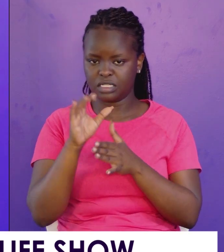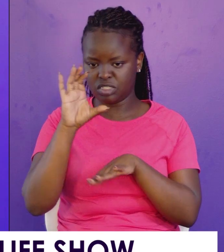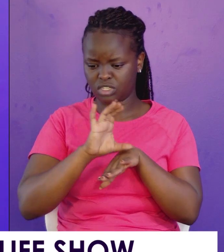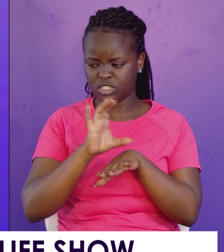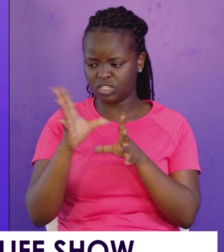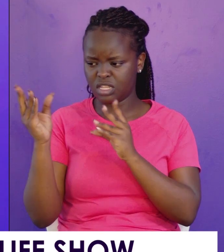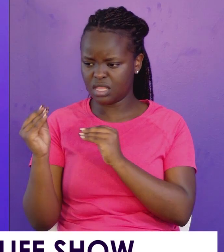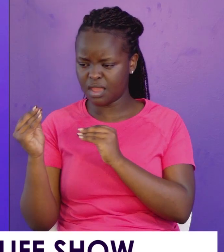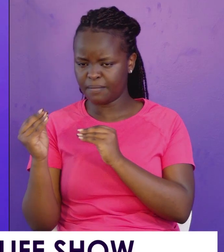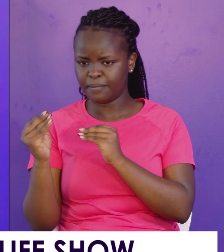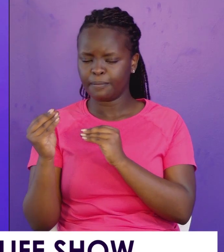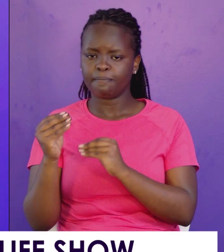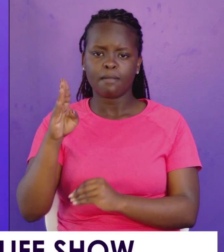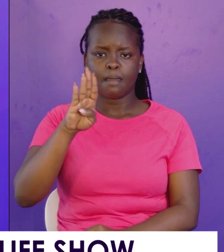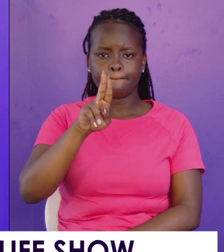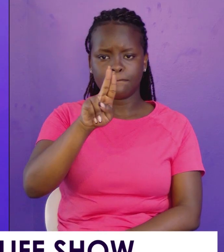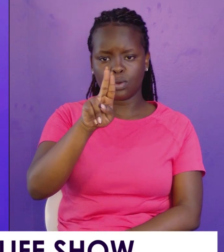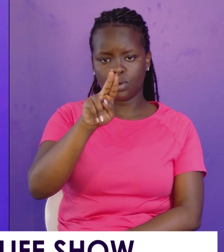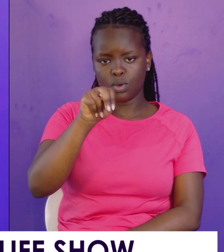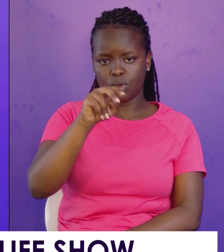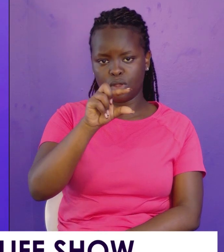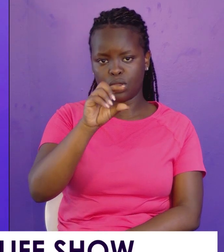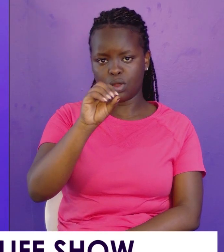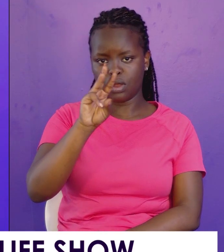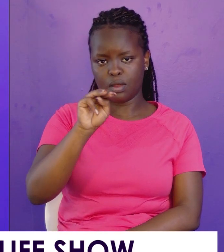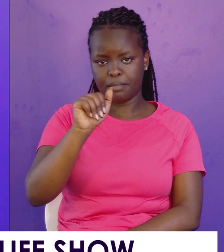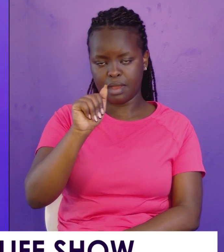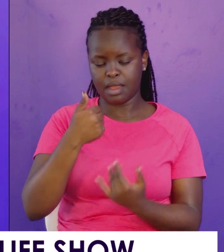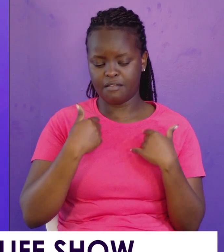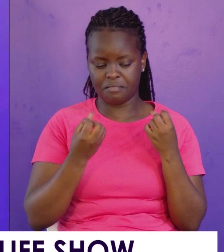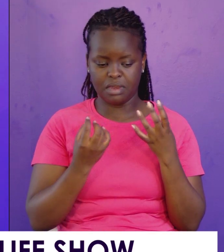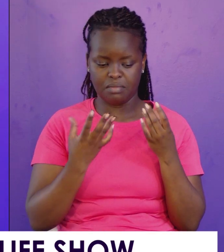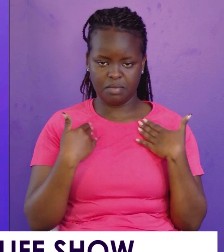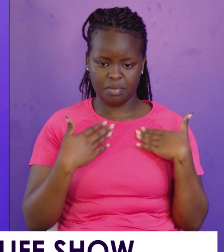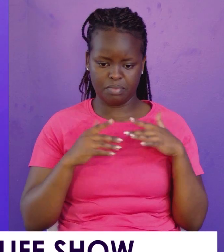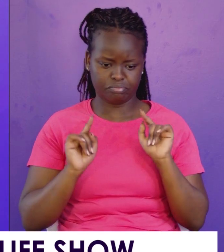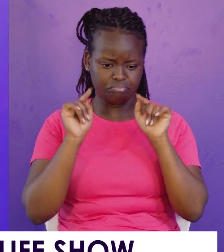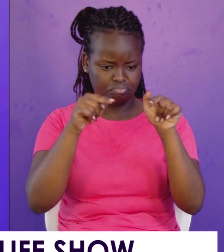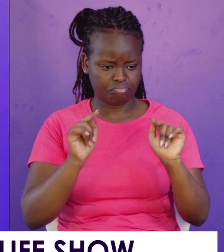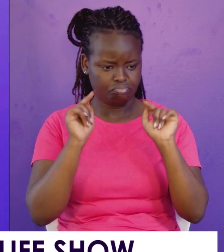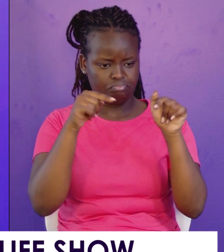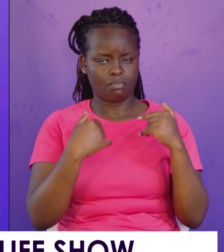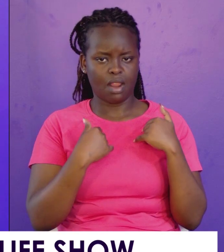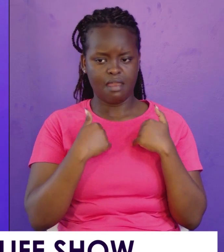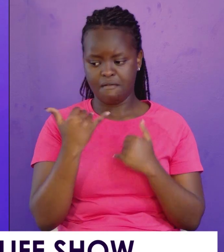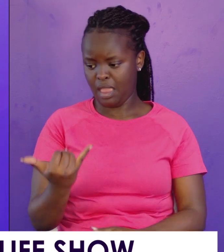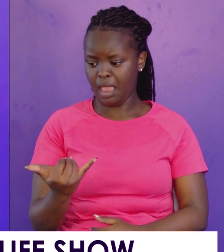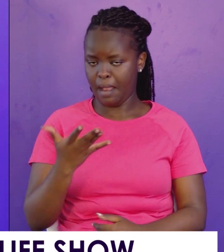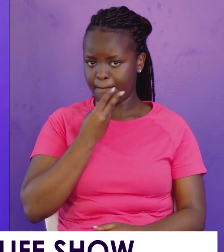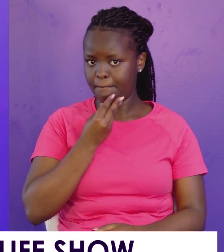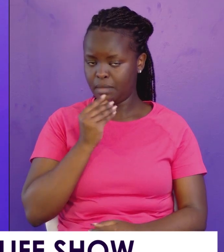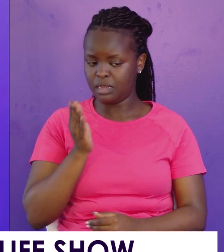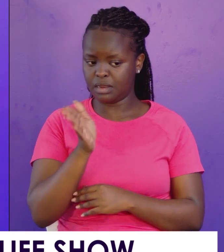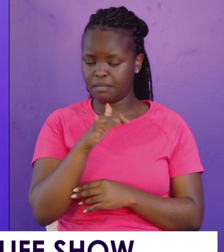Bungoma, and there were so many people in attendance, and there was a young man who had come